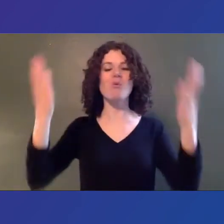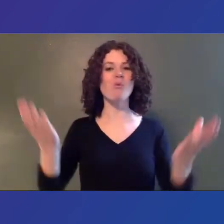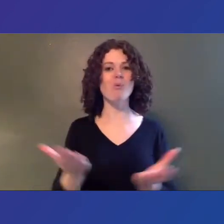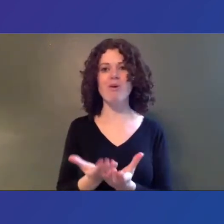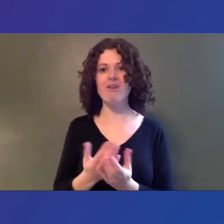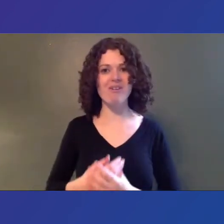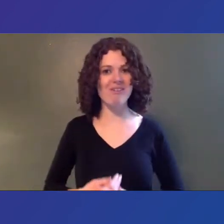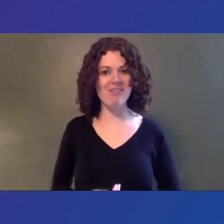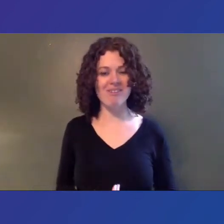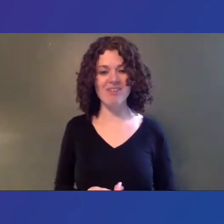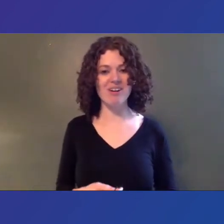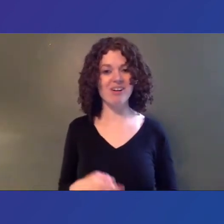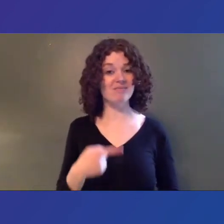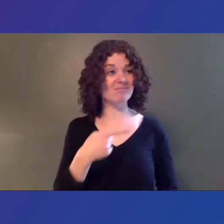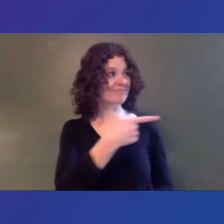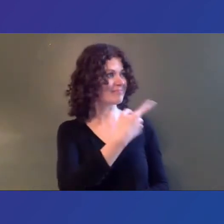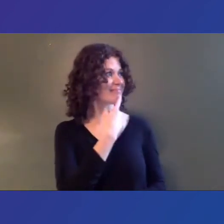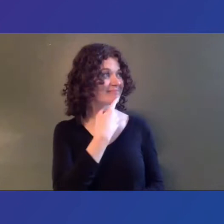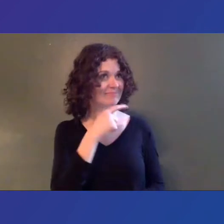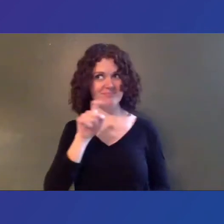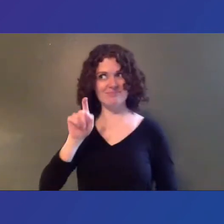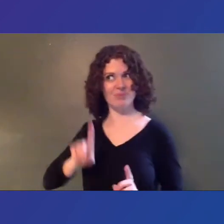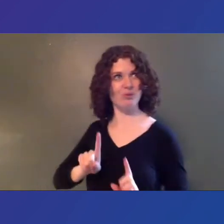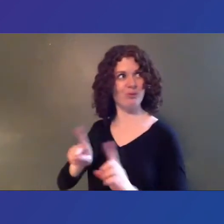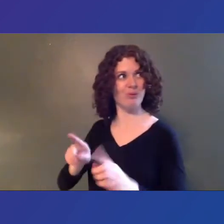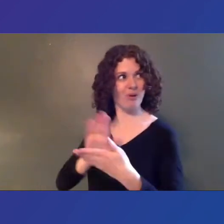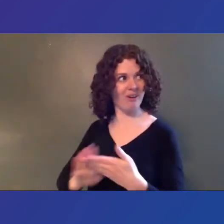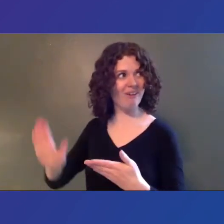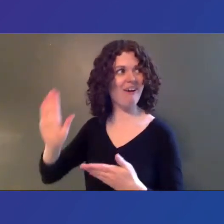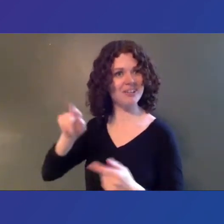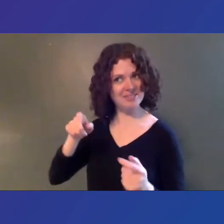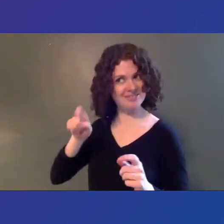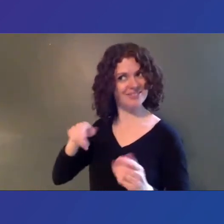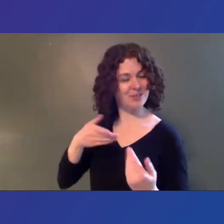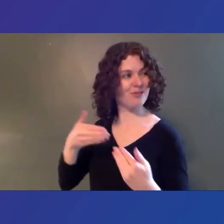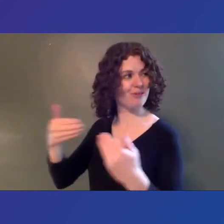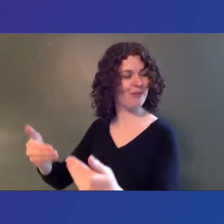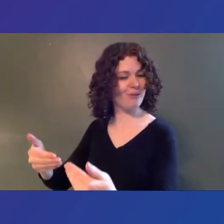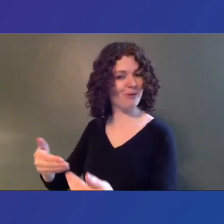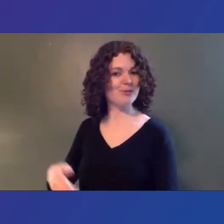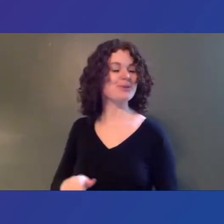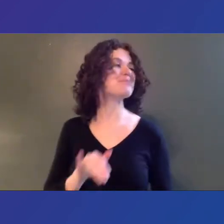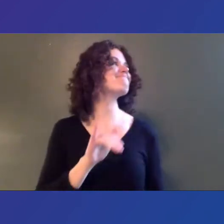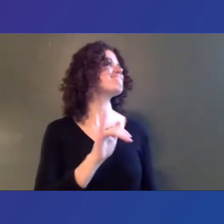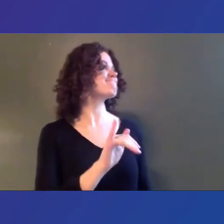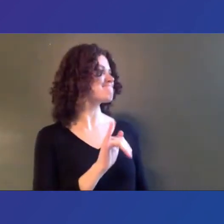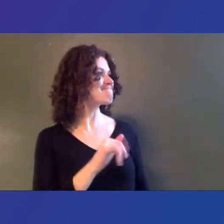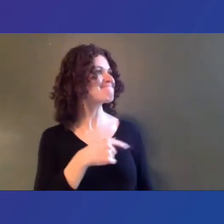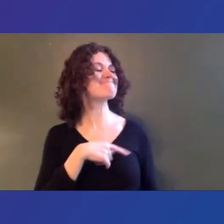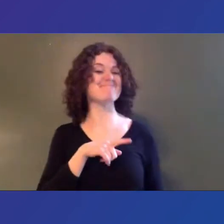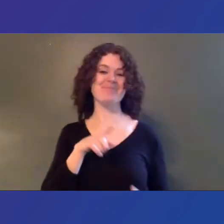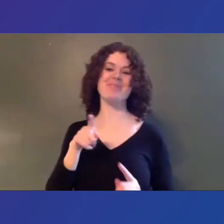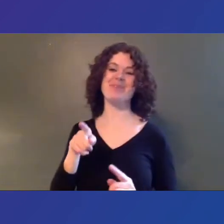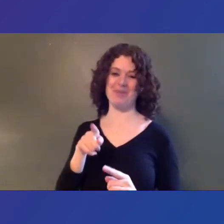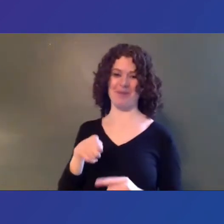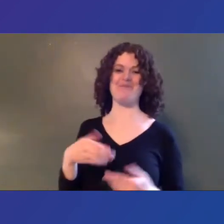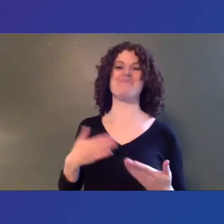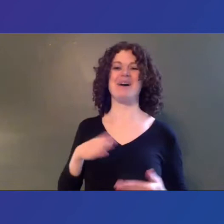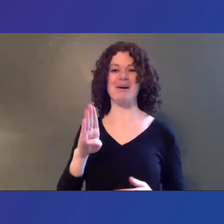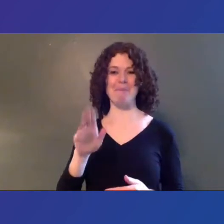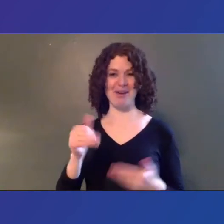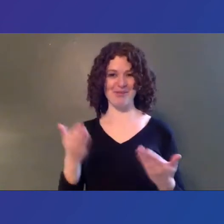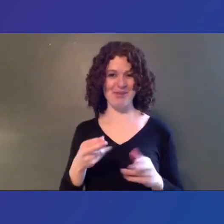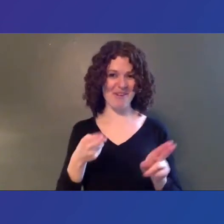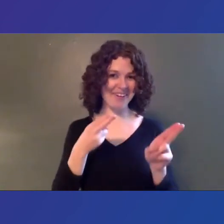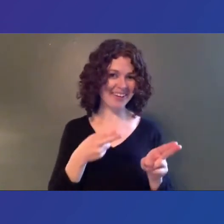said, you have to go to college, girl. You have not been to college yet. And then, of course, I did my best to come to Hunter because I did exactly thing like that.